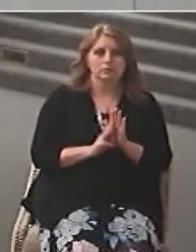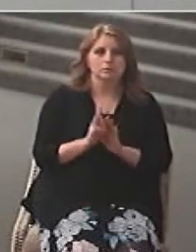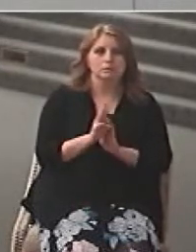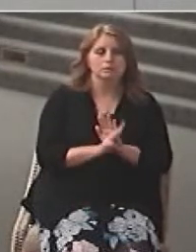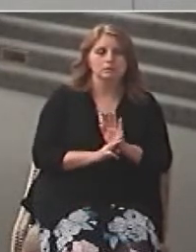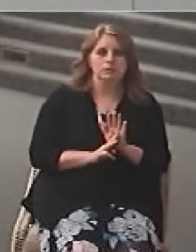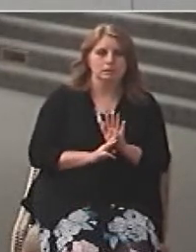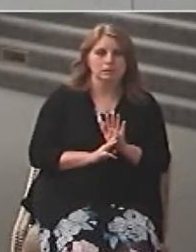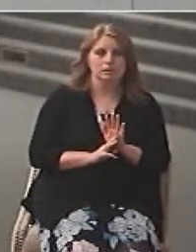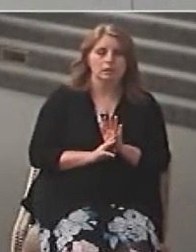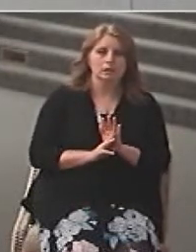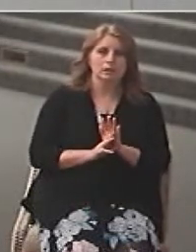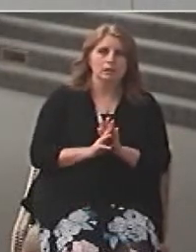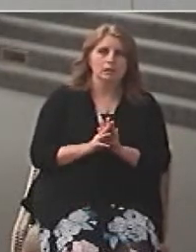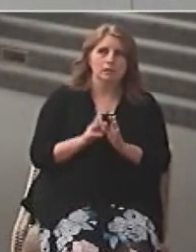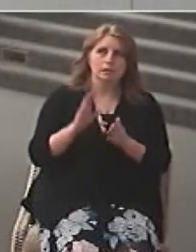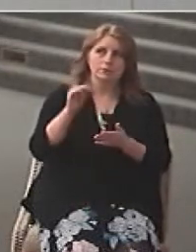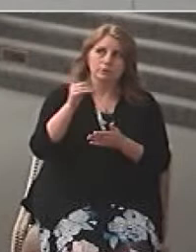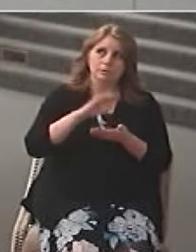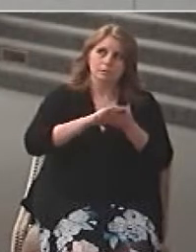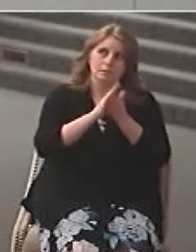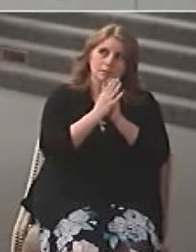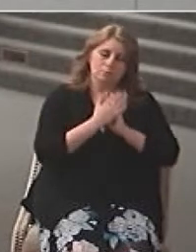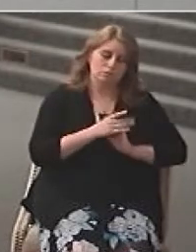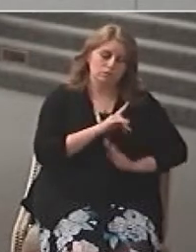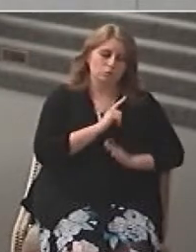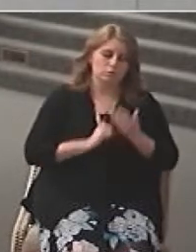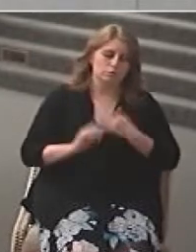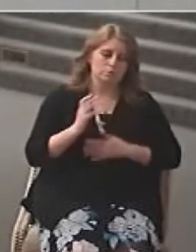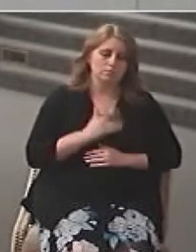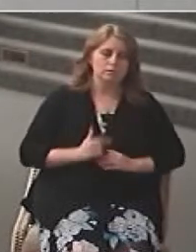willing to make Him Lord of our life.